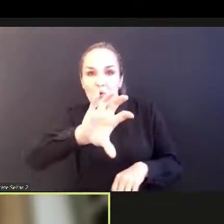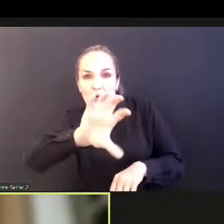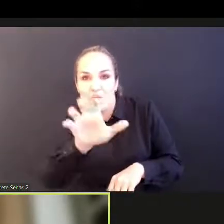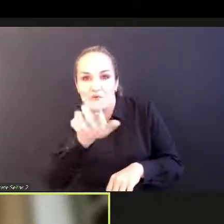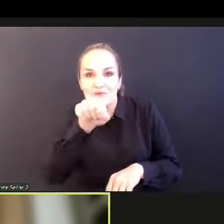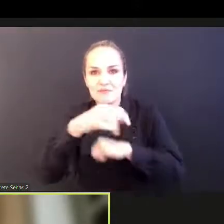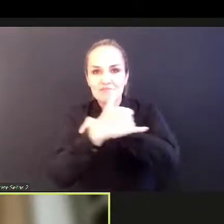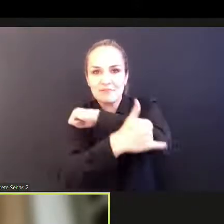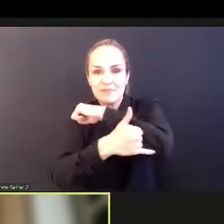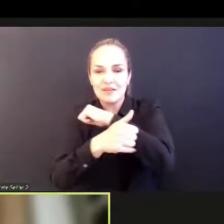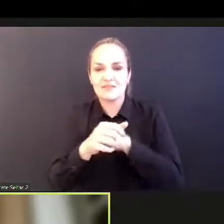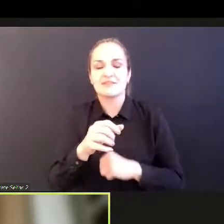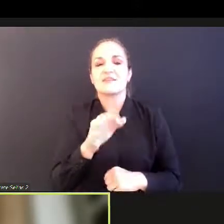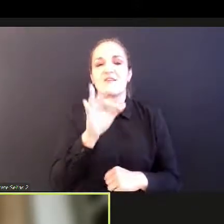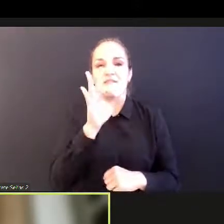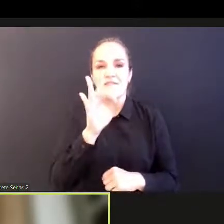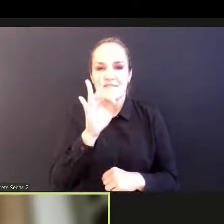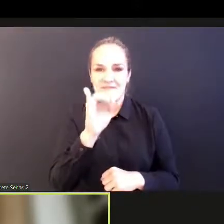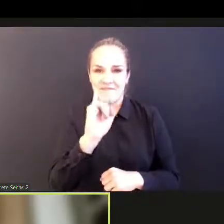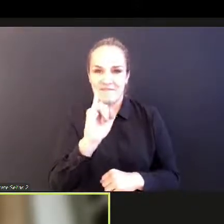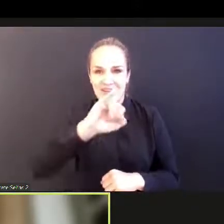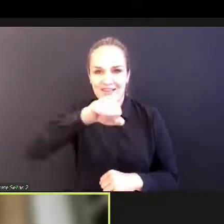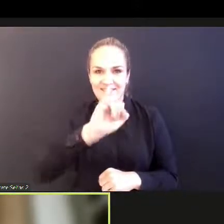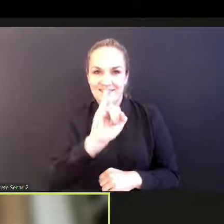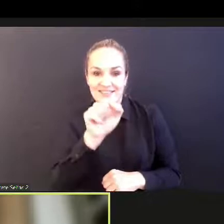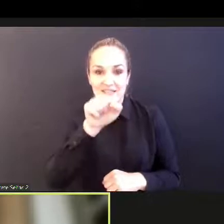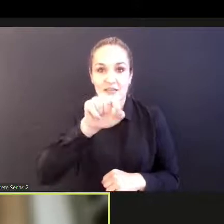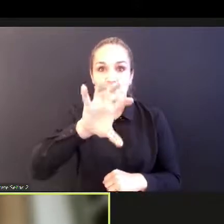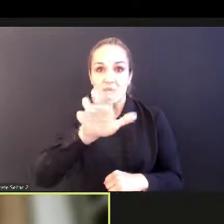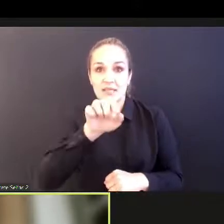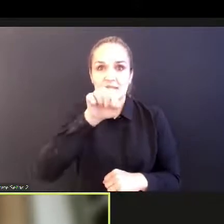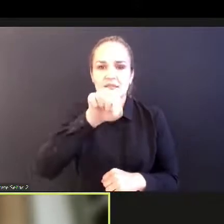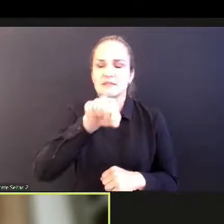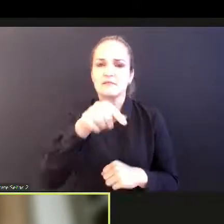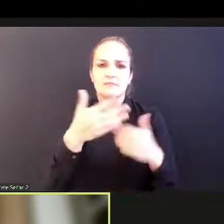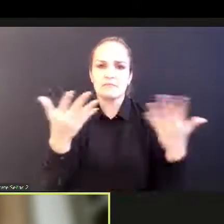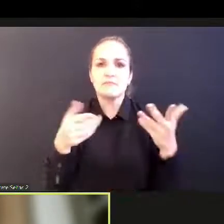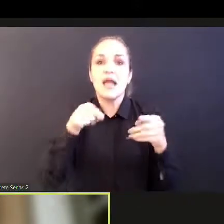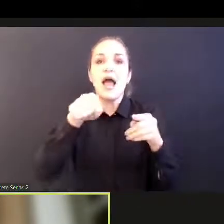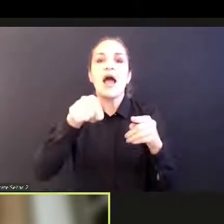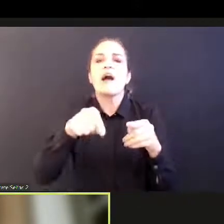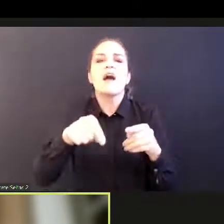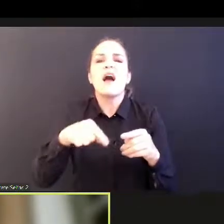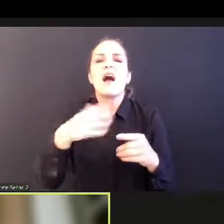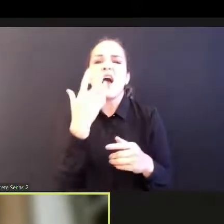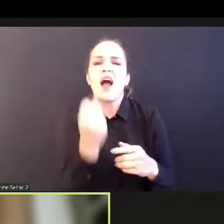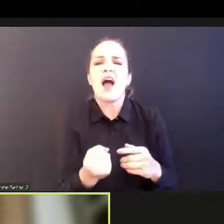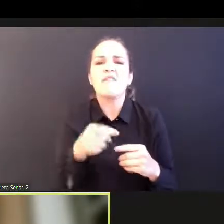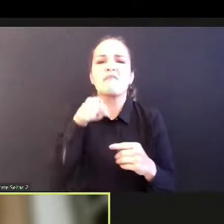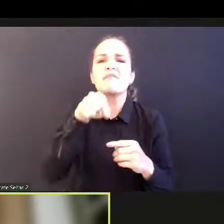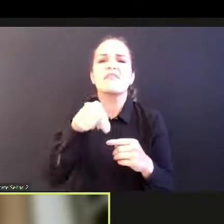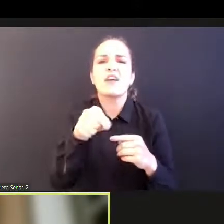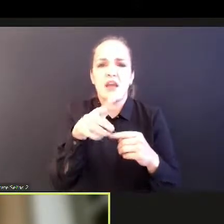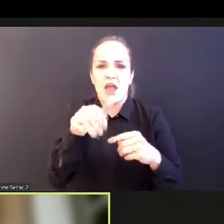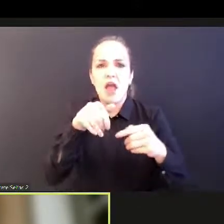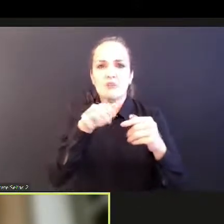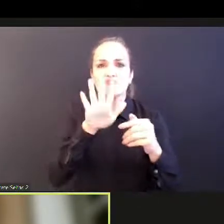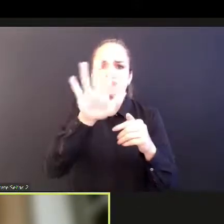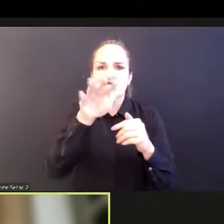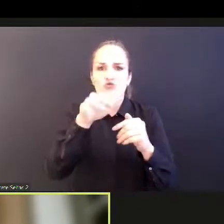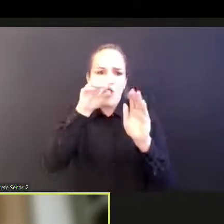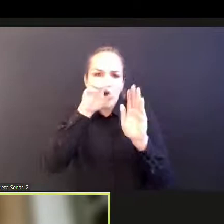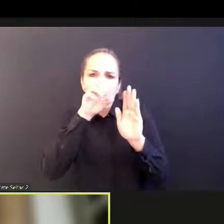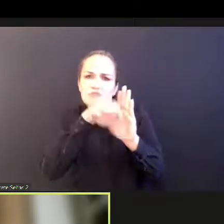It's call centers, back office services, mainly for Australia and New Zealand, but it's strategically located. So they're also trying to get into